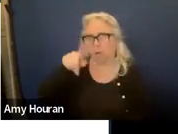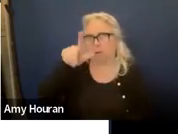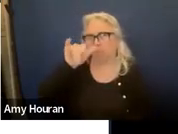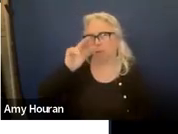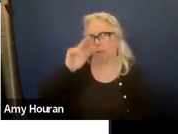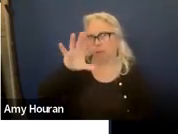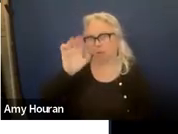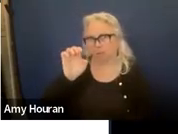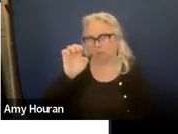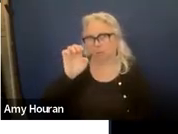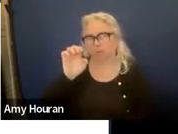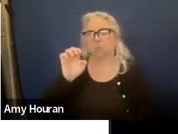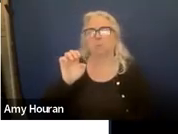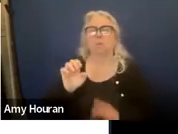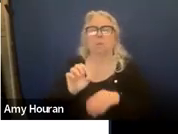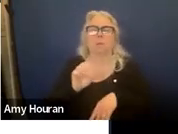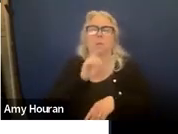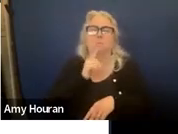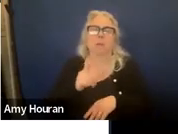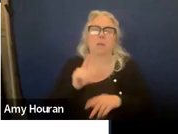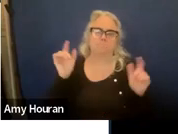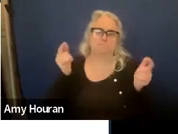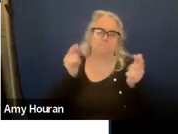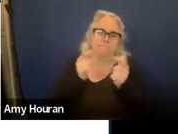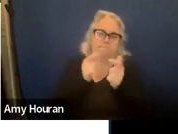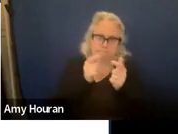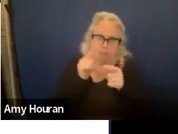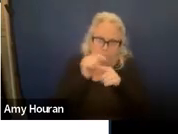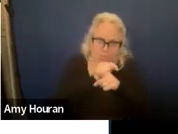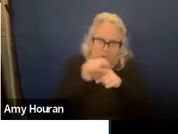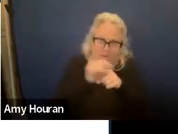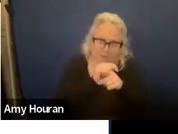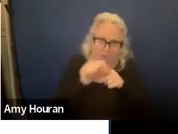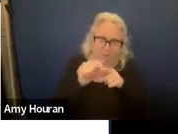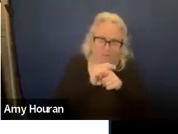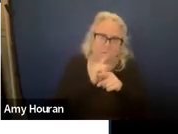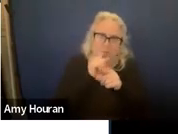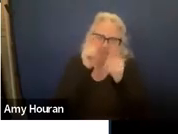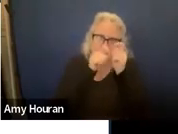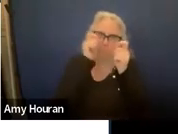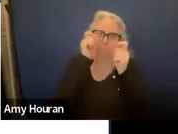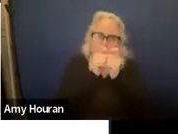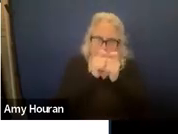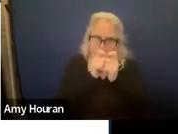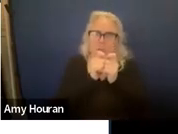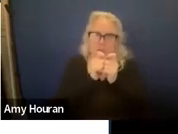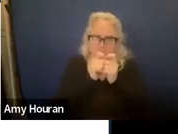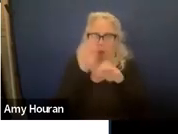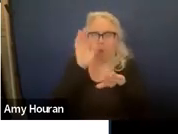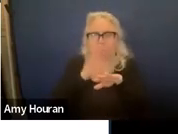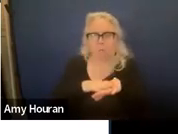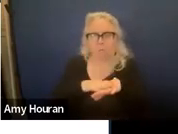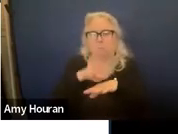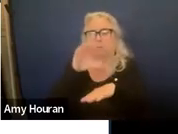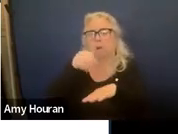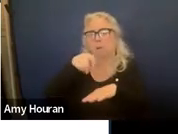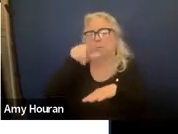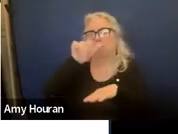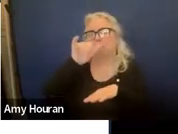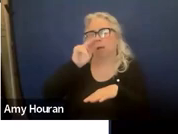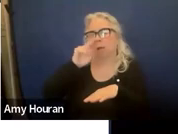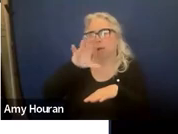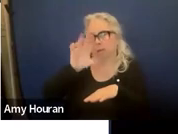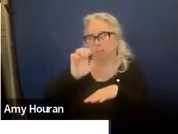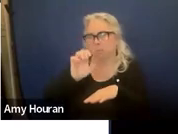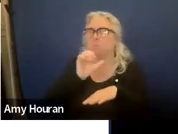the time, we've really whittled this training down to be very specific on compliance, so we don't have a